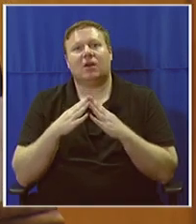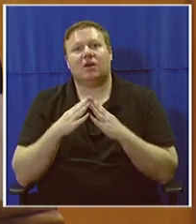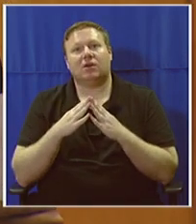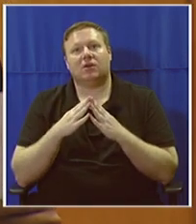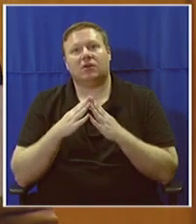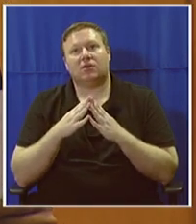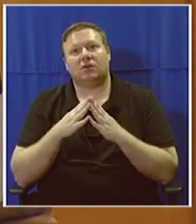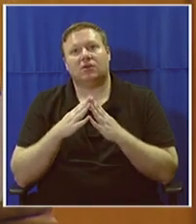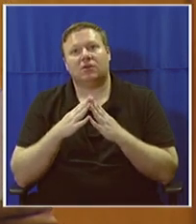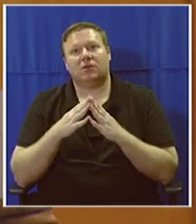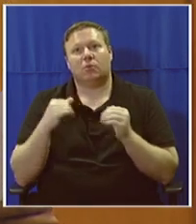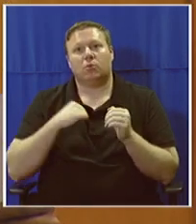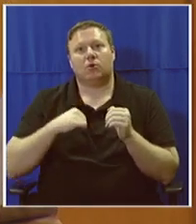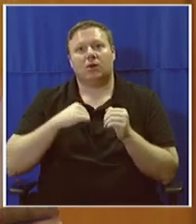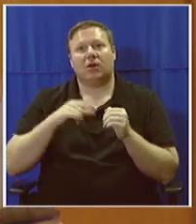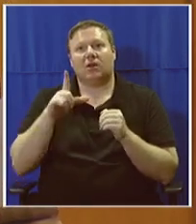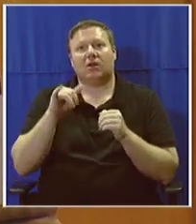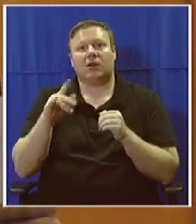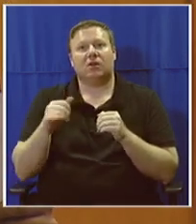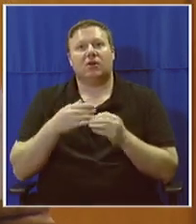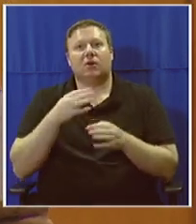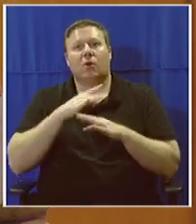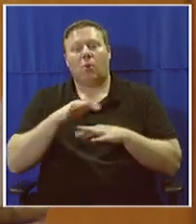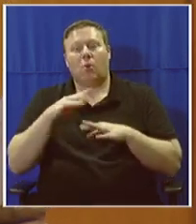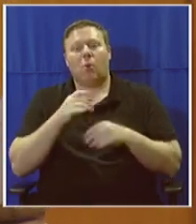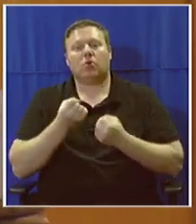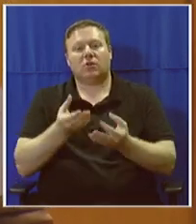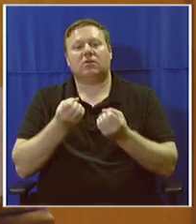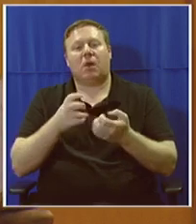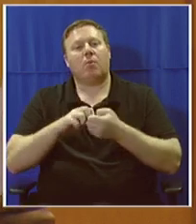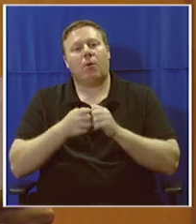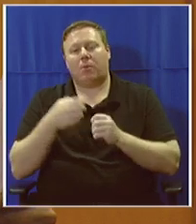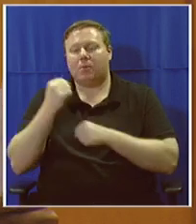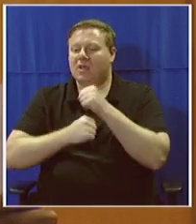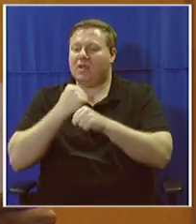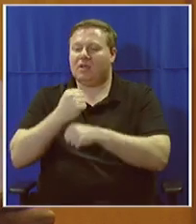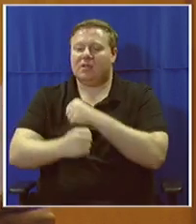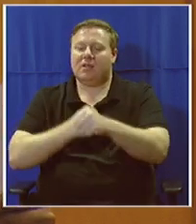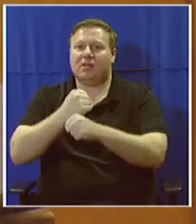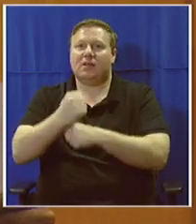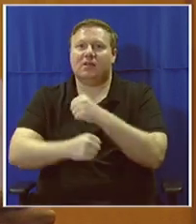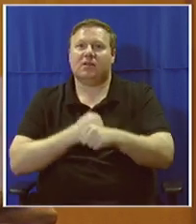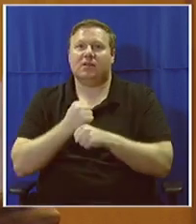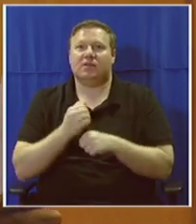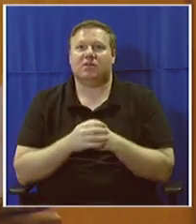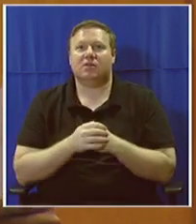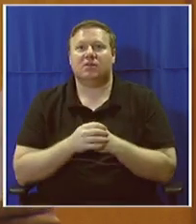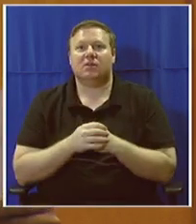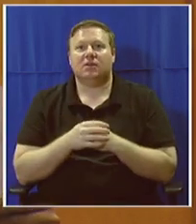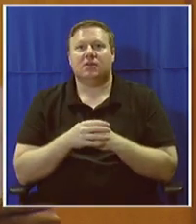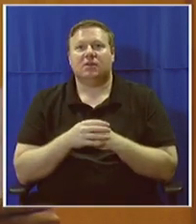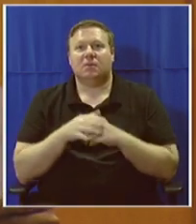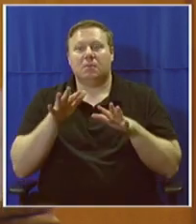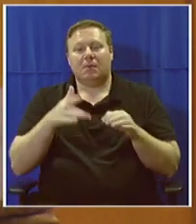local municipality has been experiencing water supply problems for a number of years. Further notes that the residents of Extension 2 in